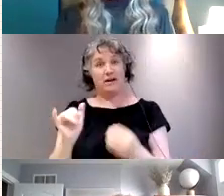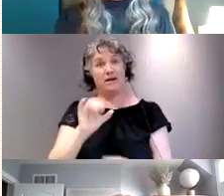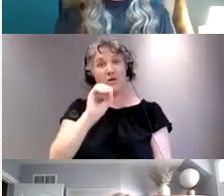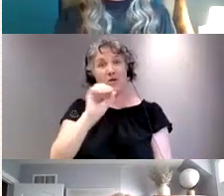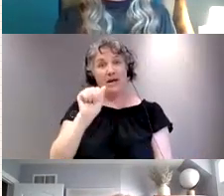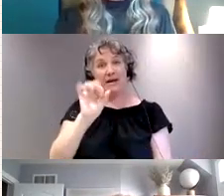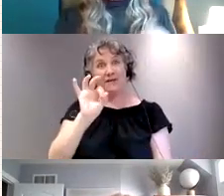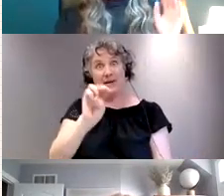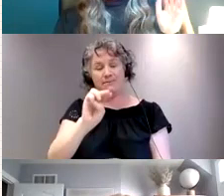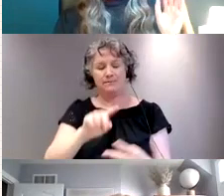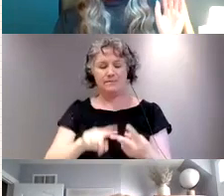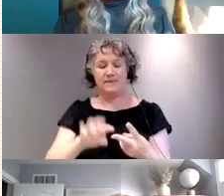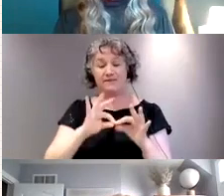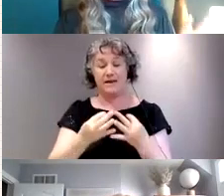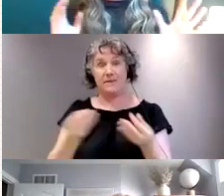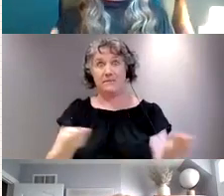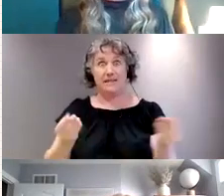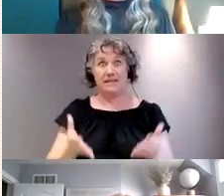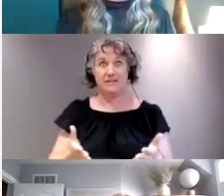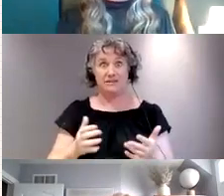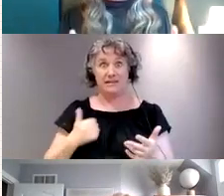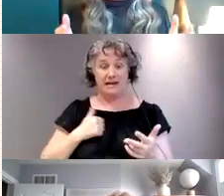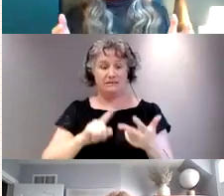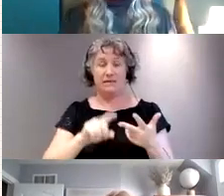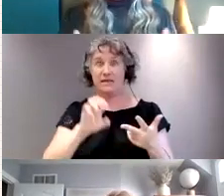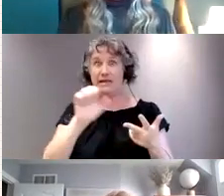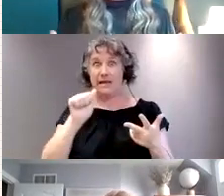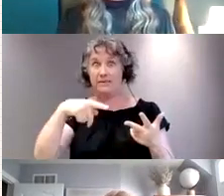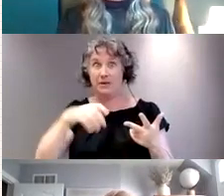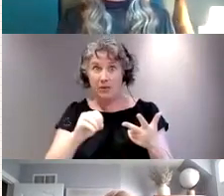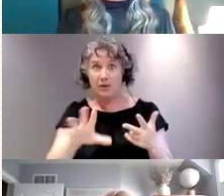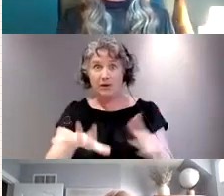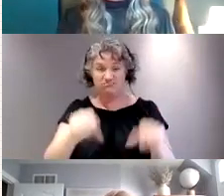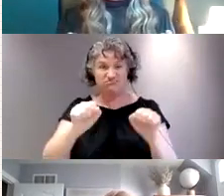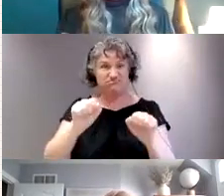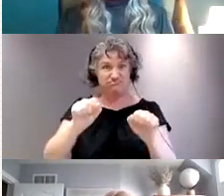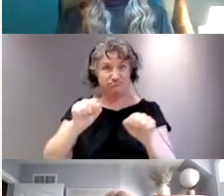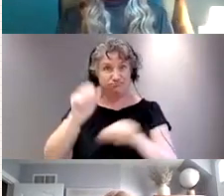and Family Mediation Canada and EAPO, and you guys putting on this to create